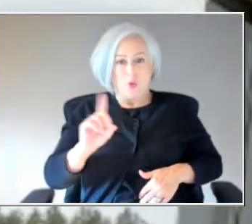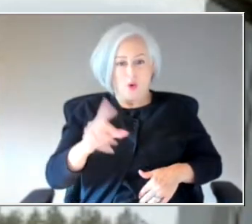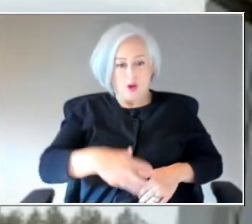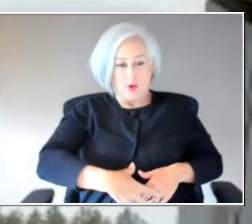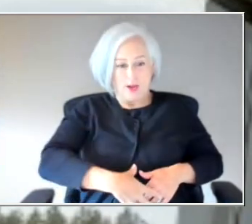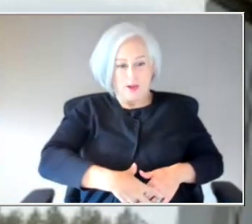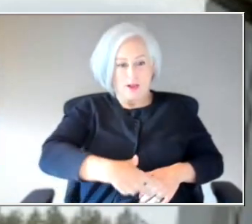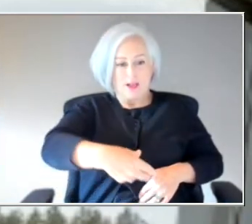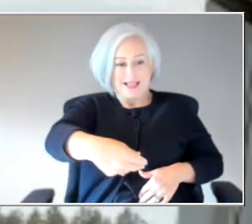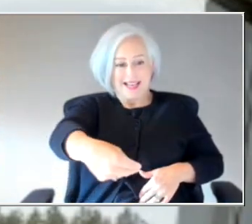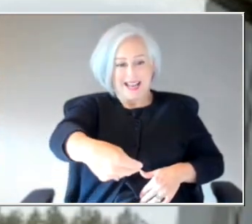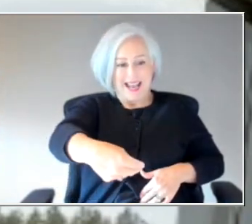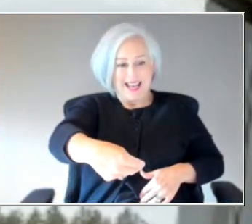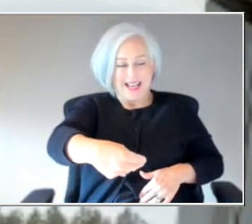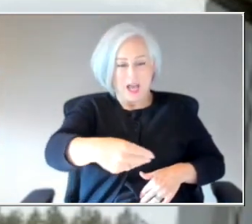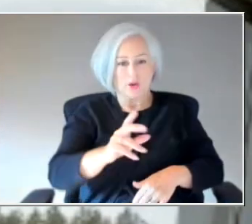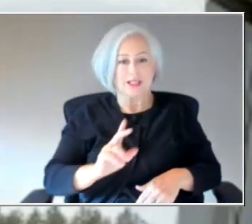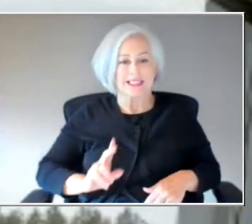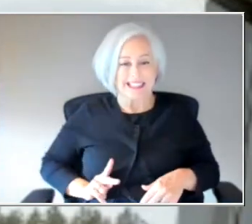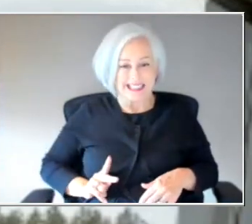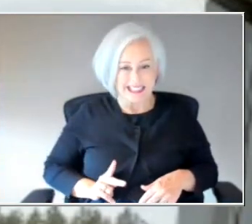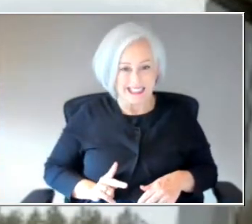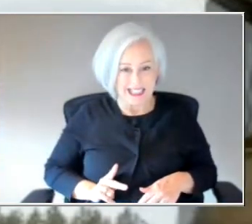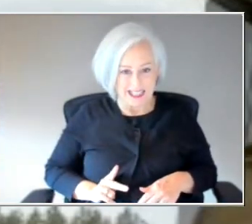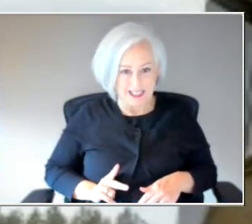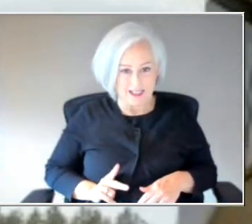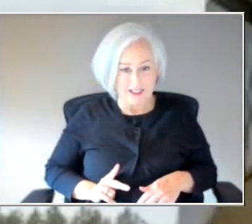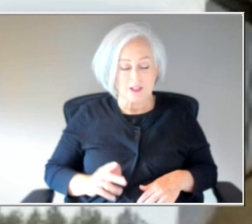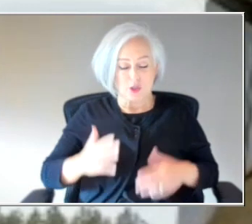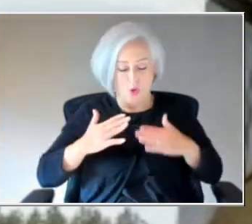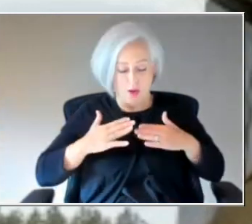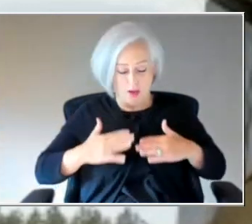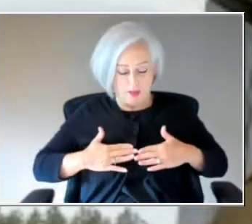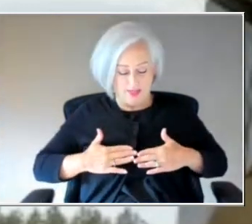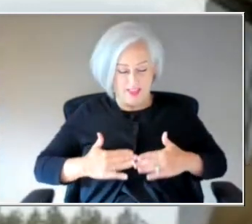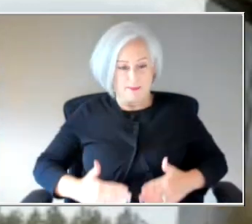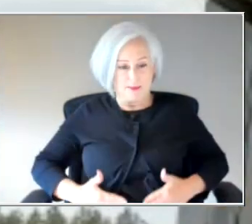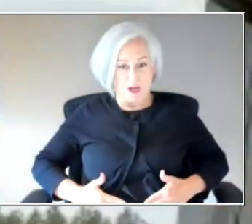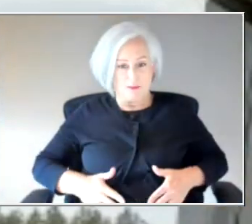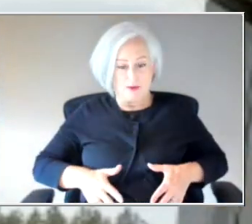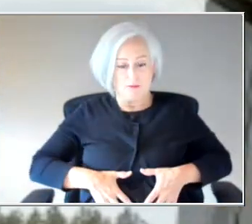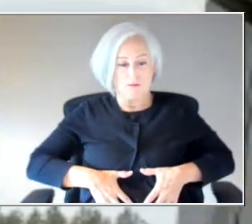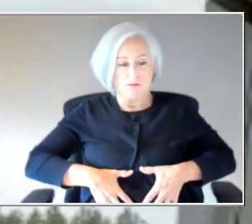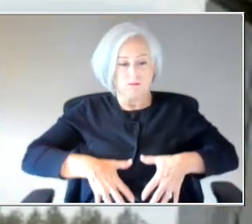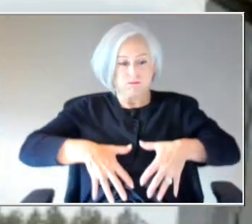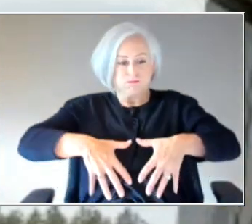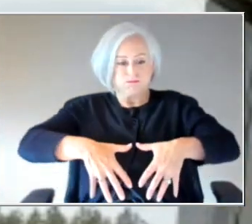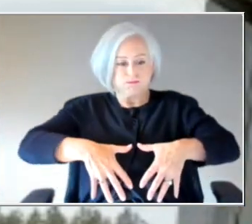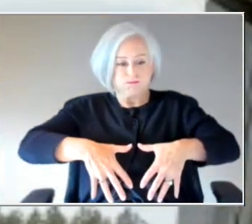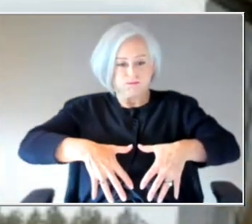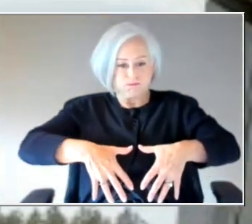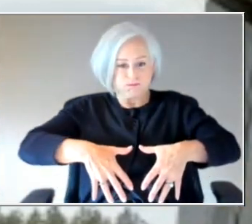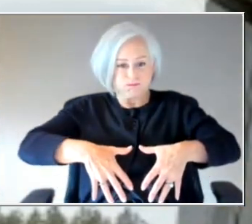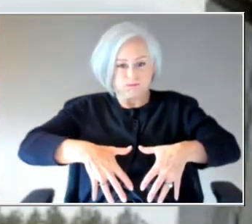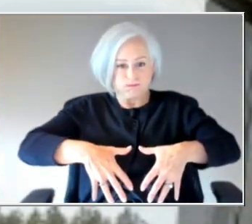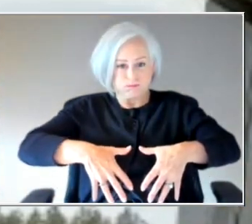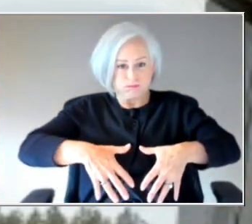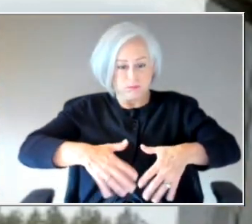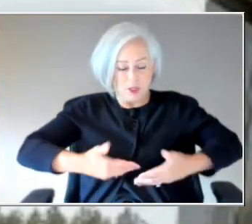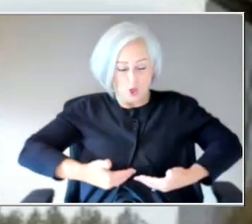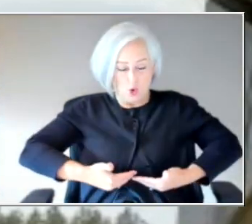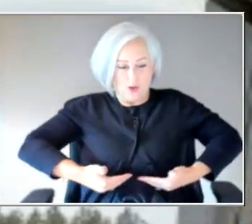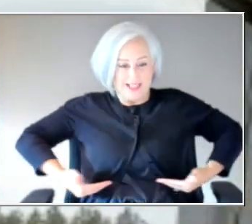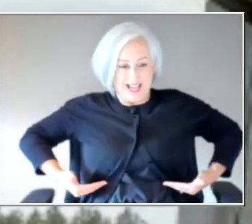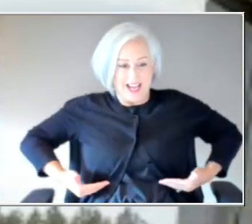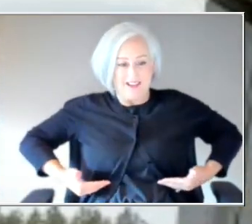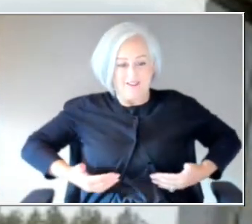assist removal. What happens is when you blow that abdominal wall up or out, it also stretches your diaphragm, so then you get some